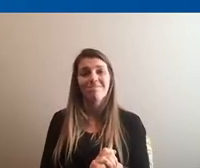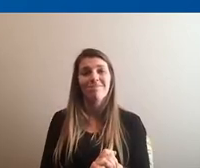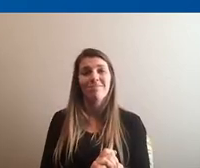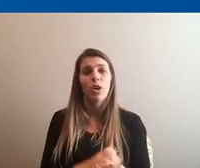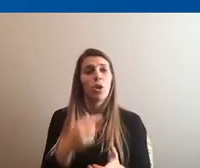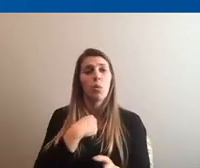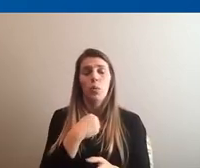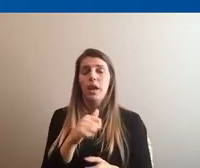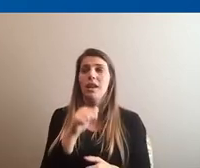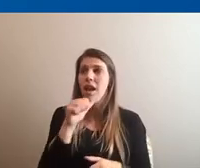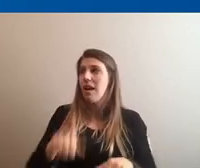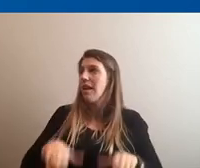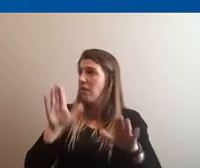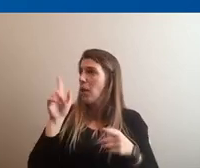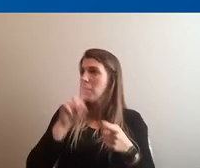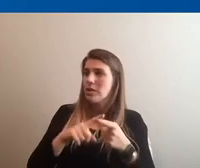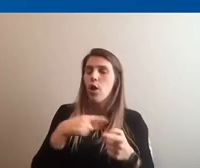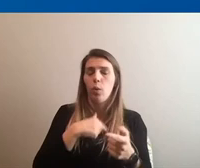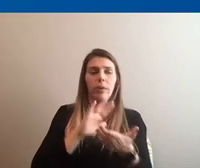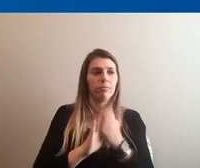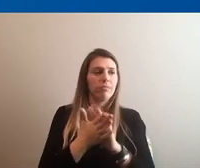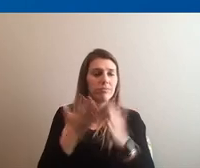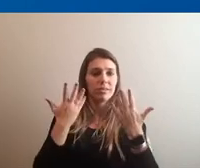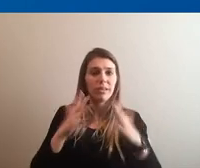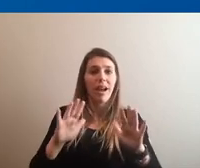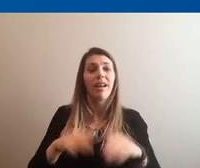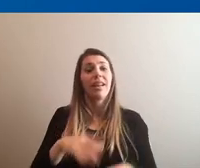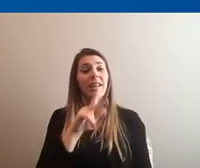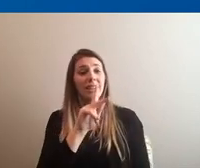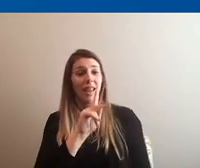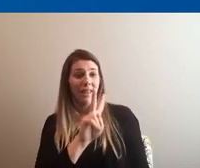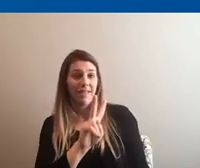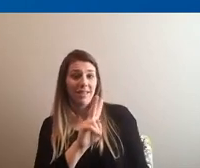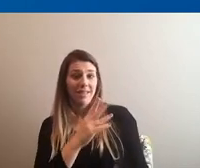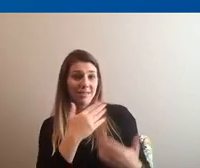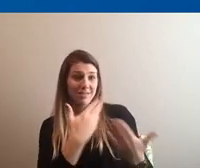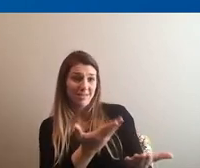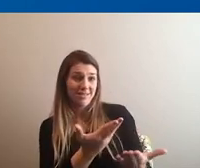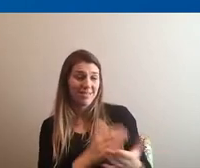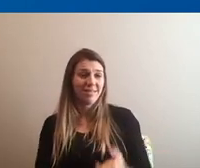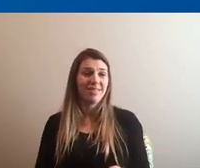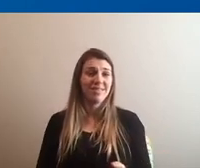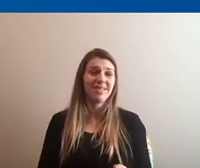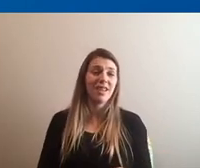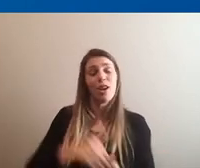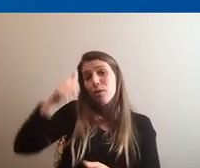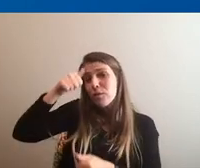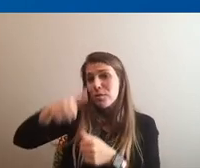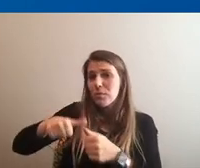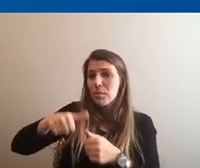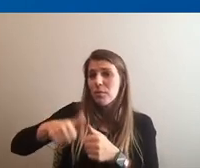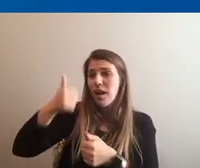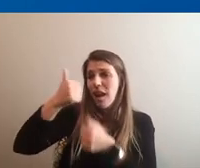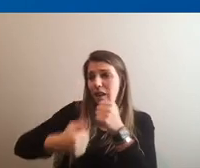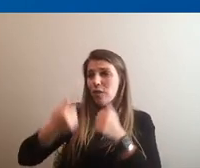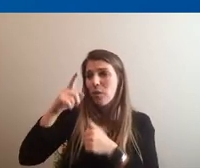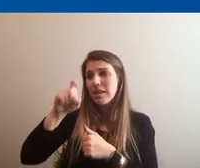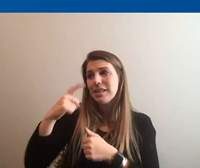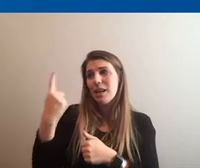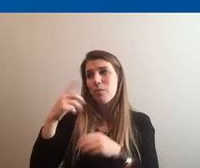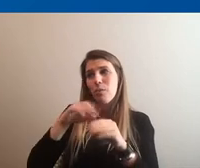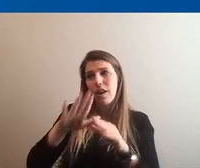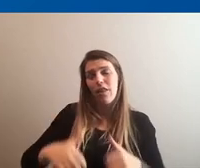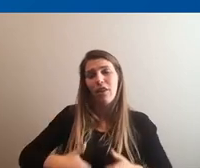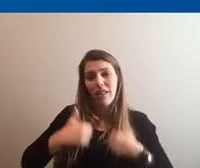rest until we get this job done. Kiera, the last word goes to you. Remember, everybody needs someone in their